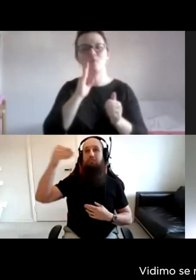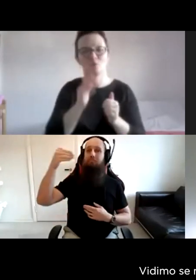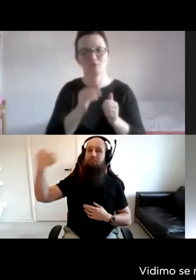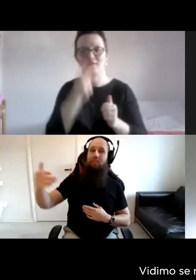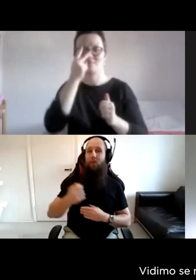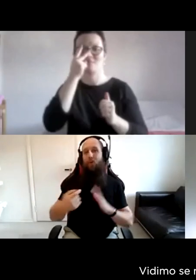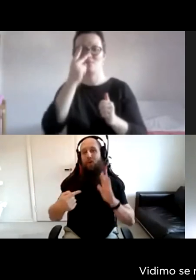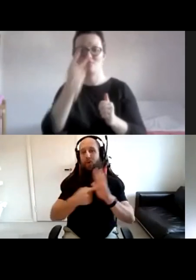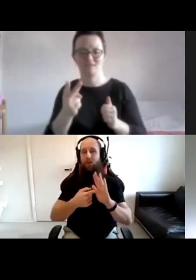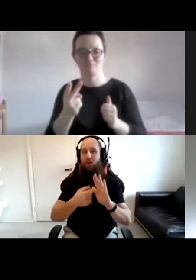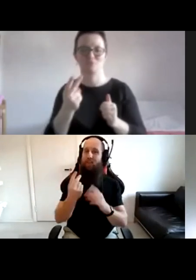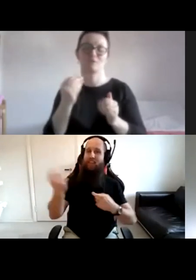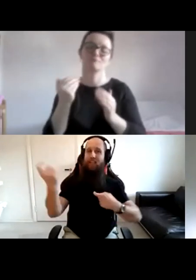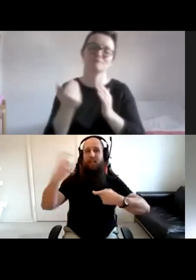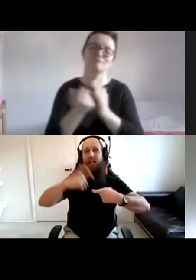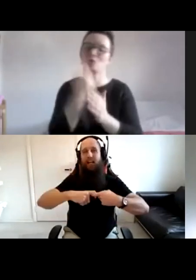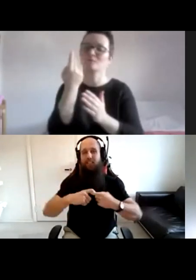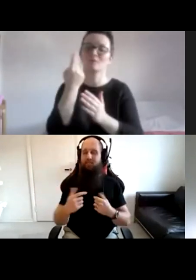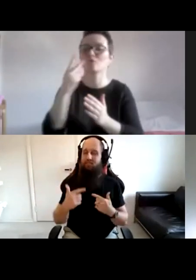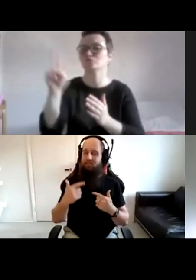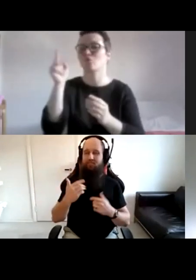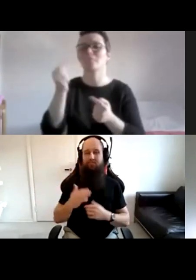other circumstances. Bye for now.